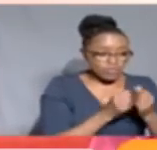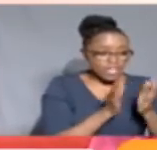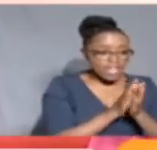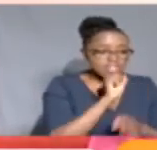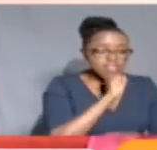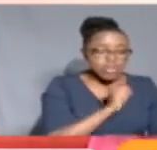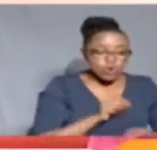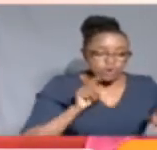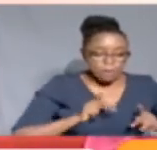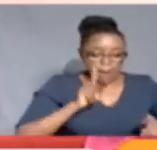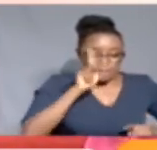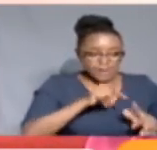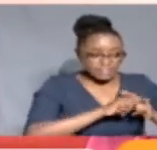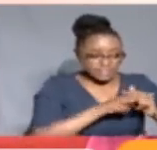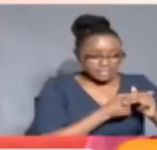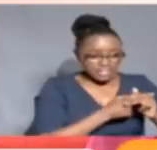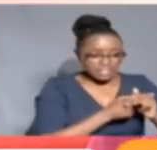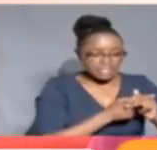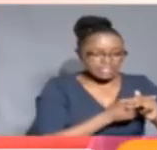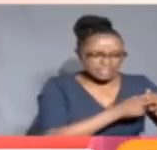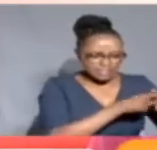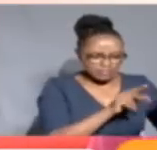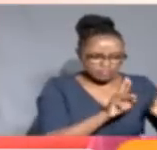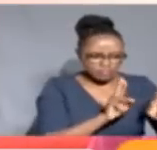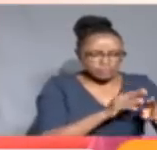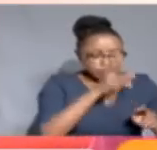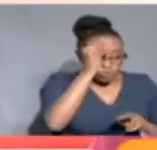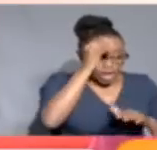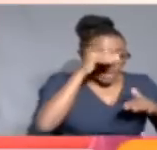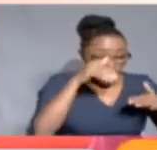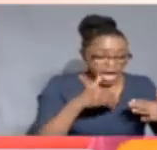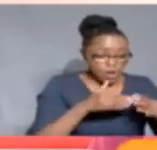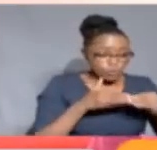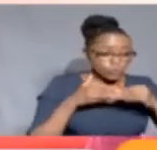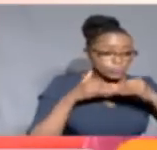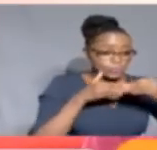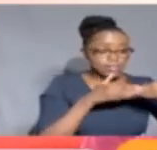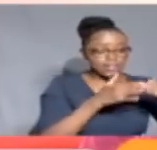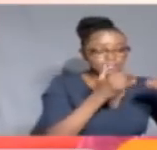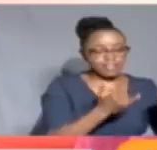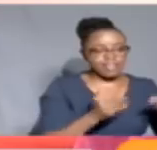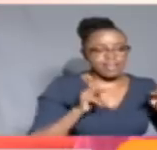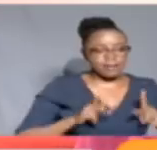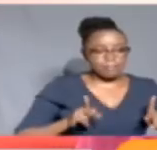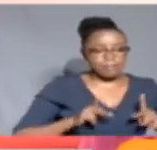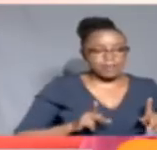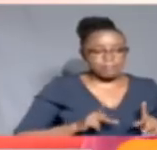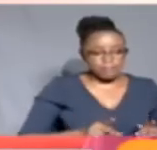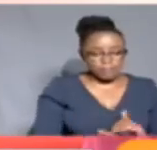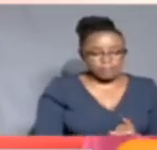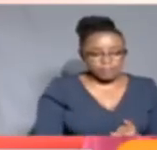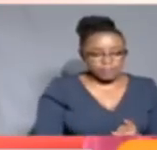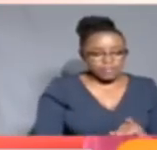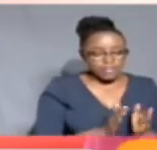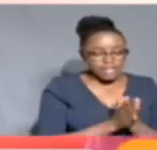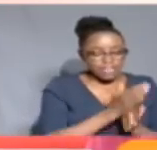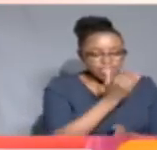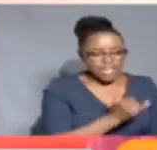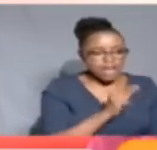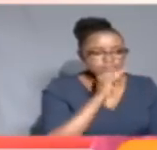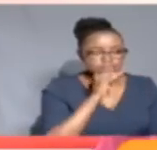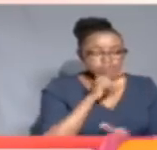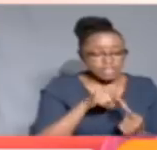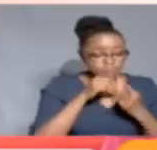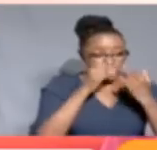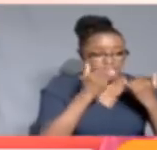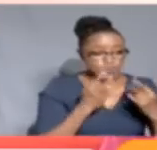people, we need to begin to equip ourselves to learn how to guide the younger people and the younger boys, especially right